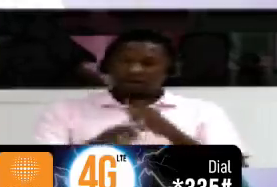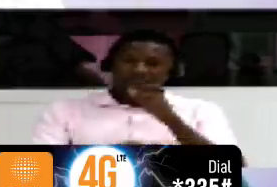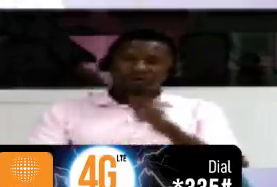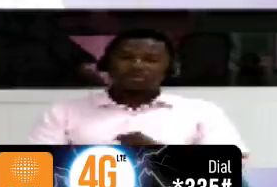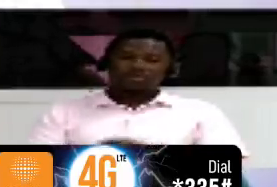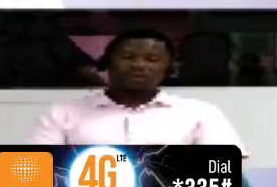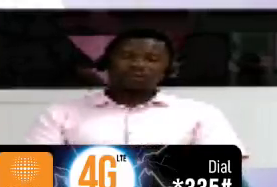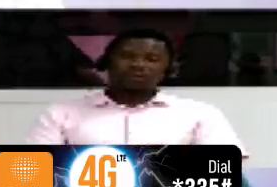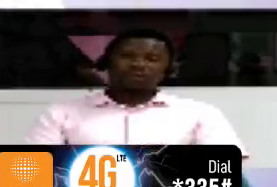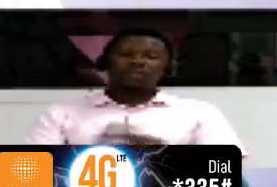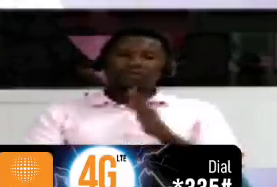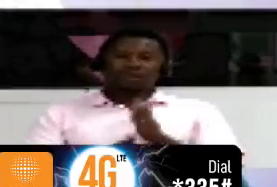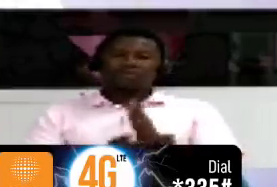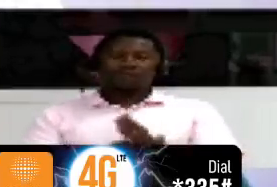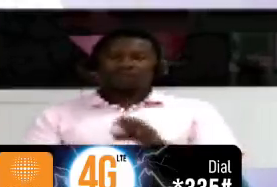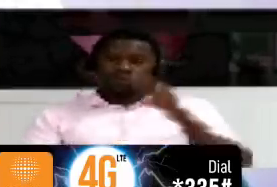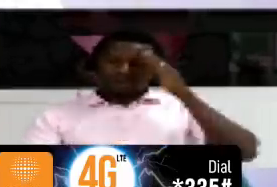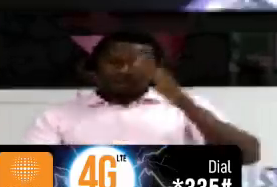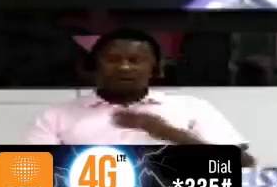you for that clarification.